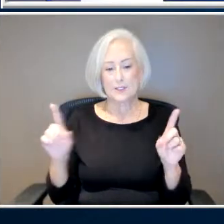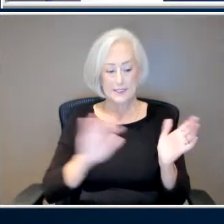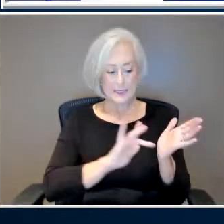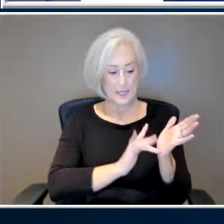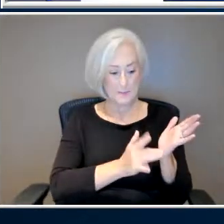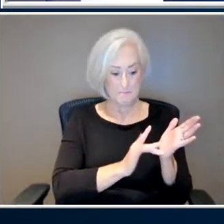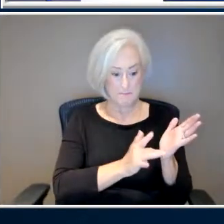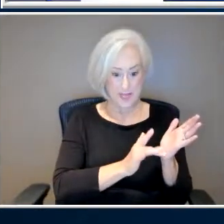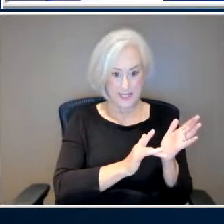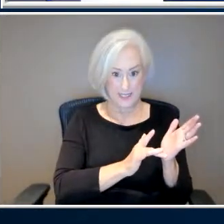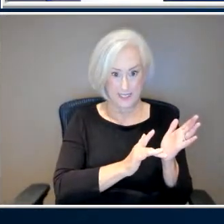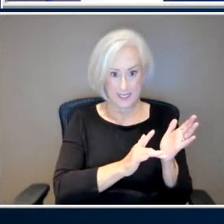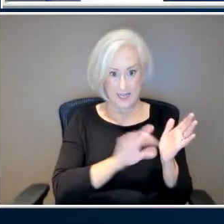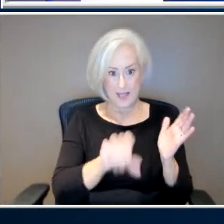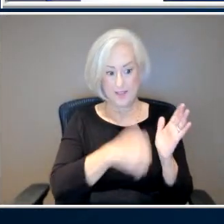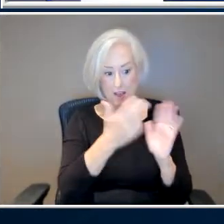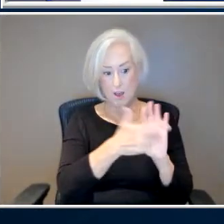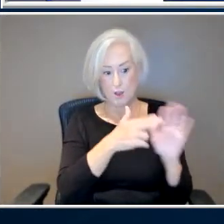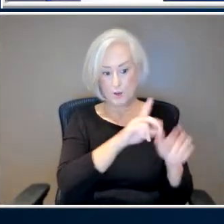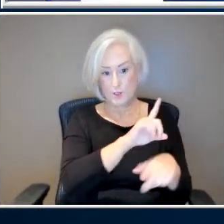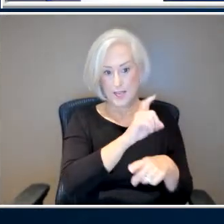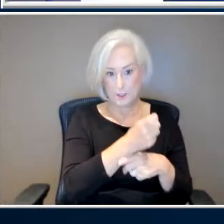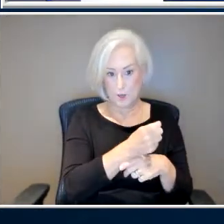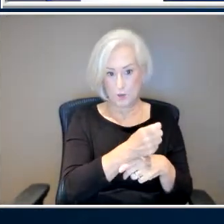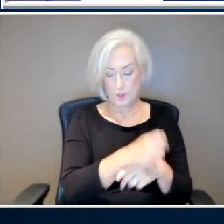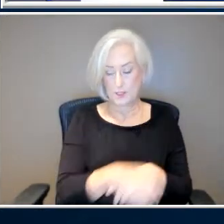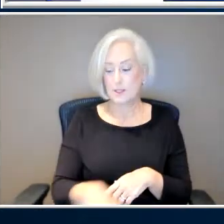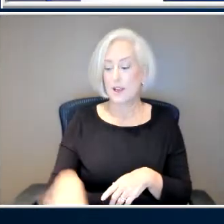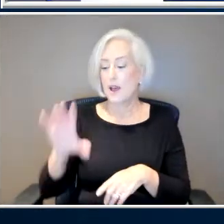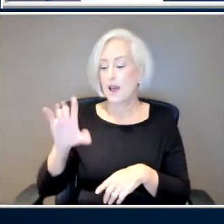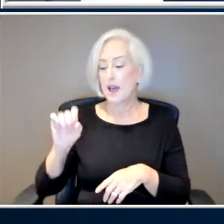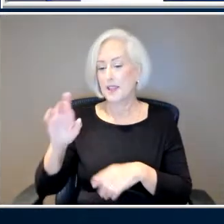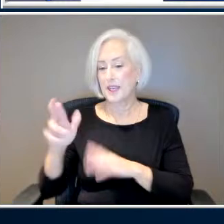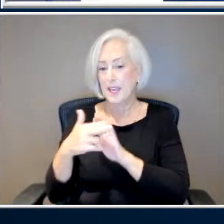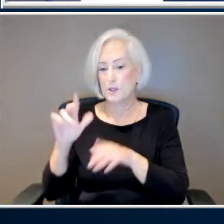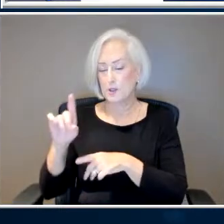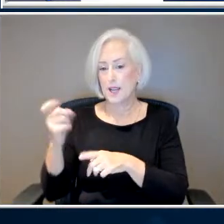at the other hospital and the cancer diagnosis at the health